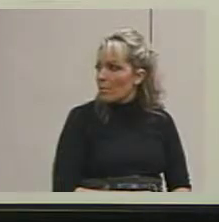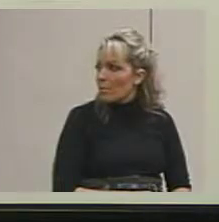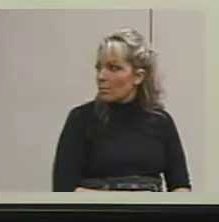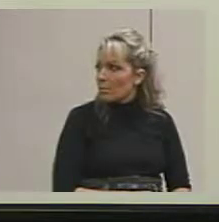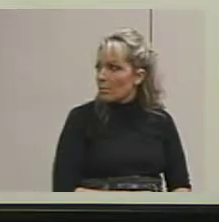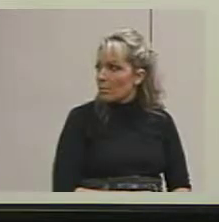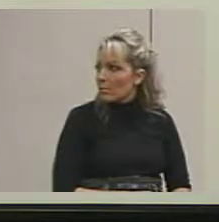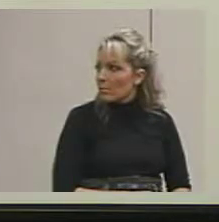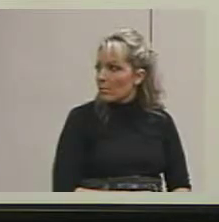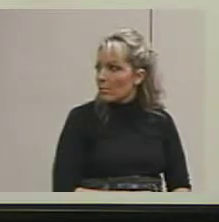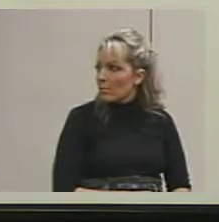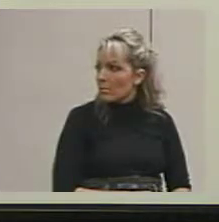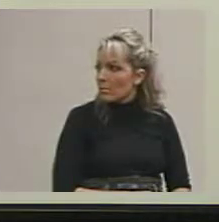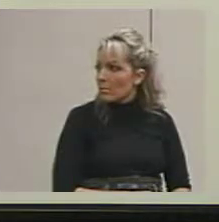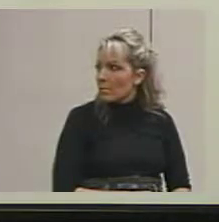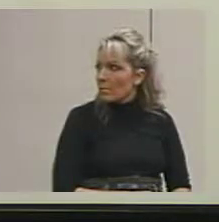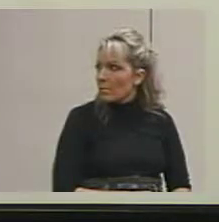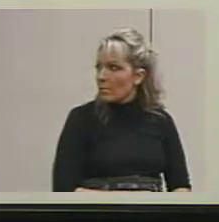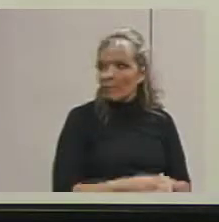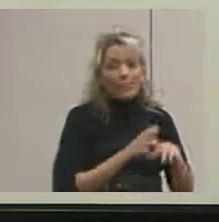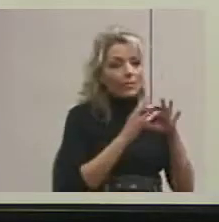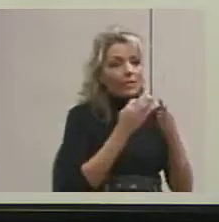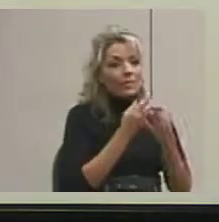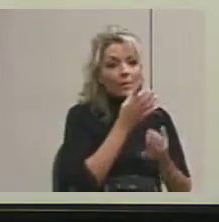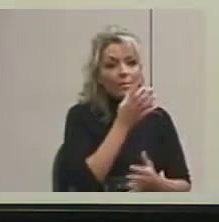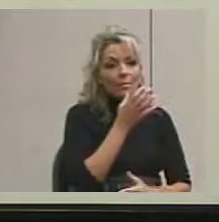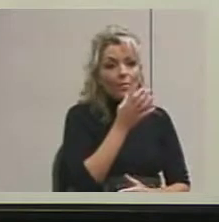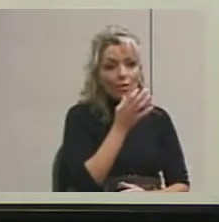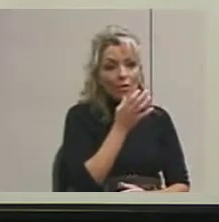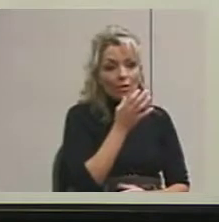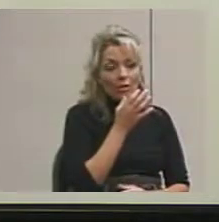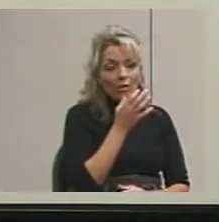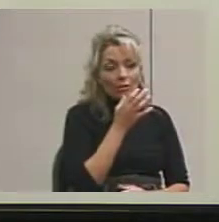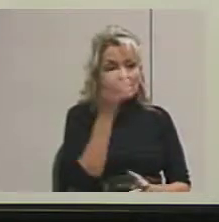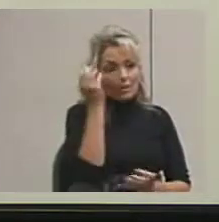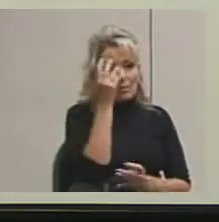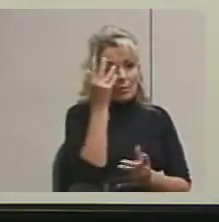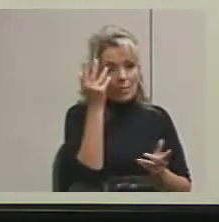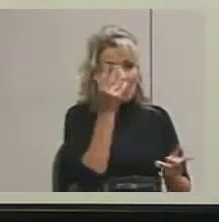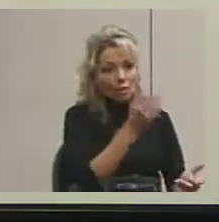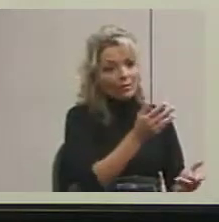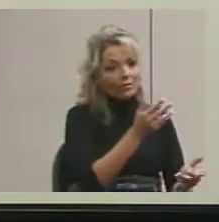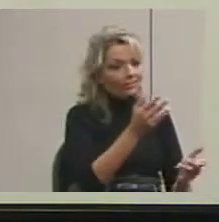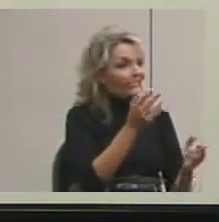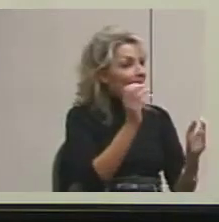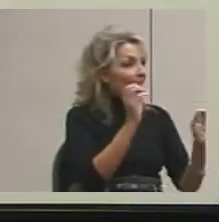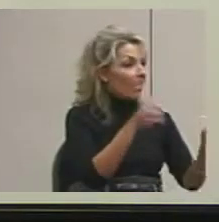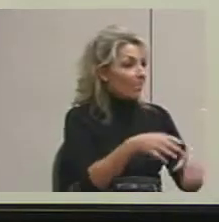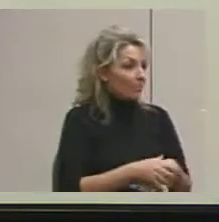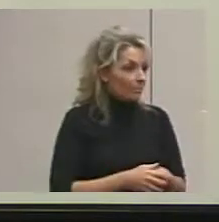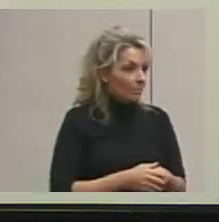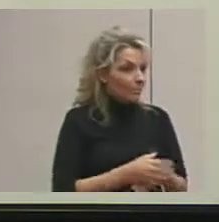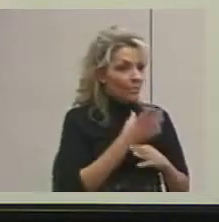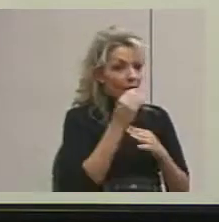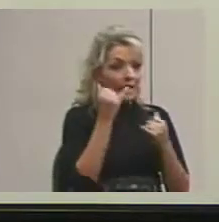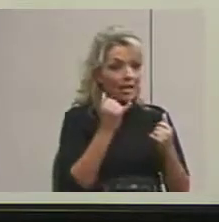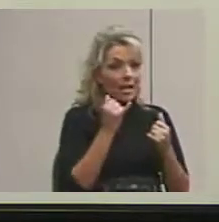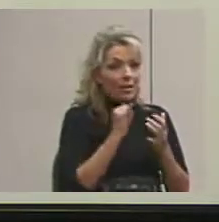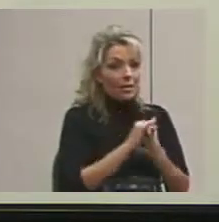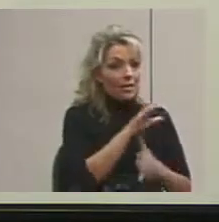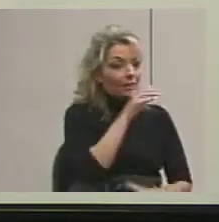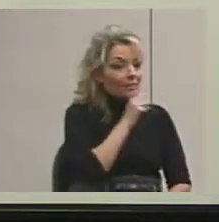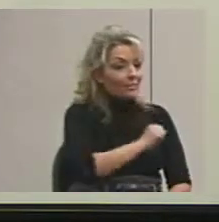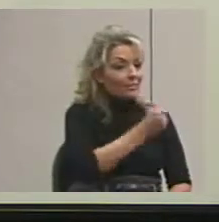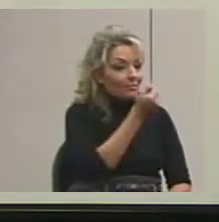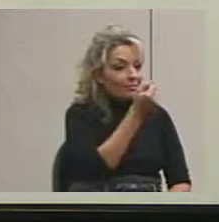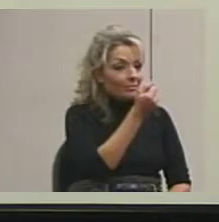I think the family mother input is next to nothing. And actually now that he's the age he